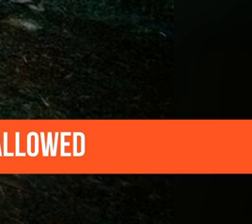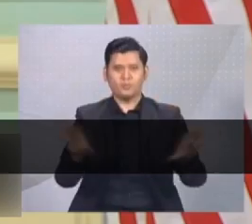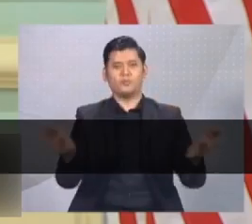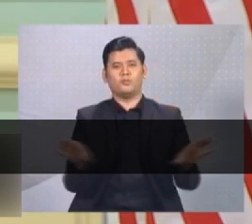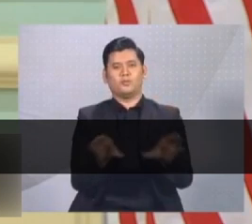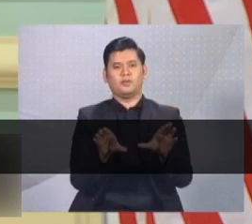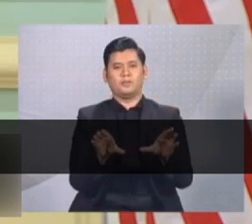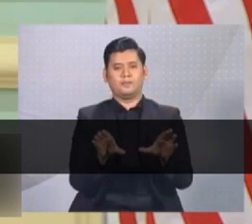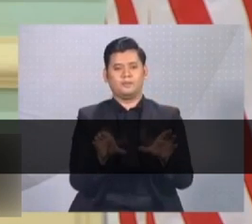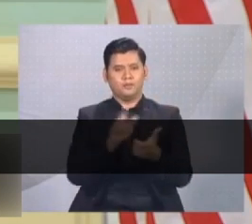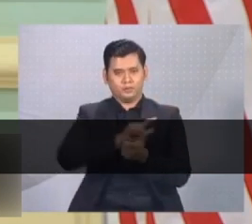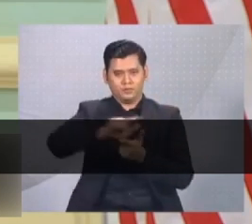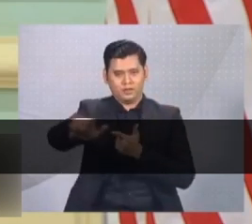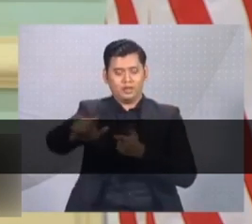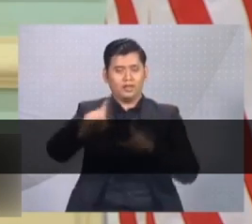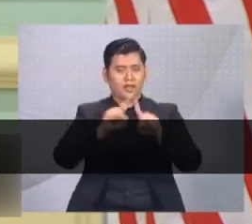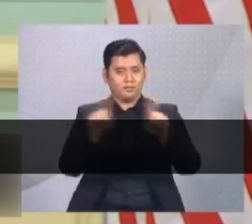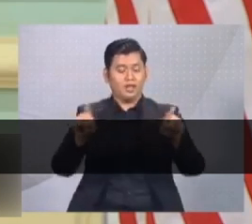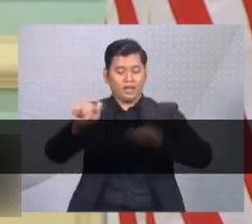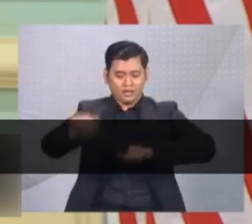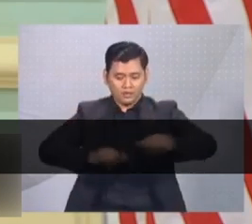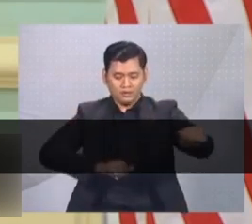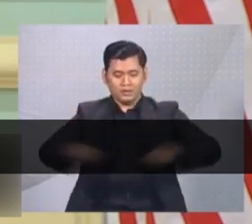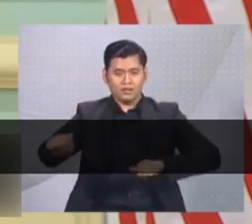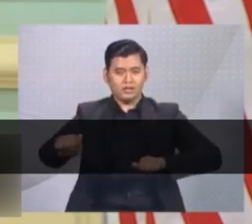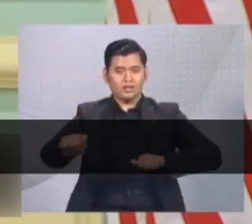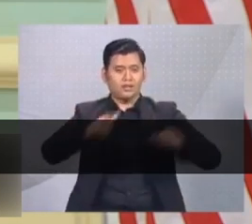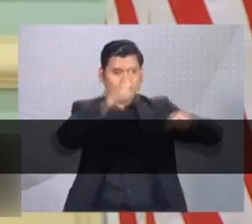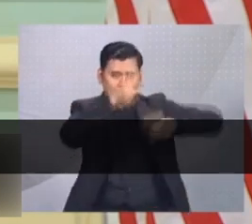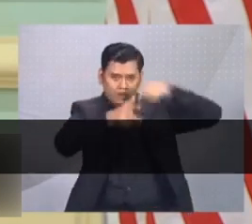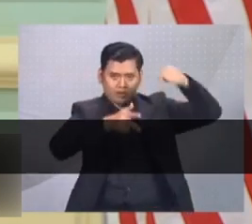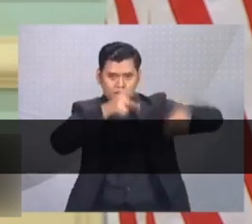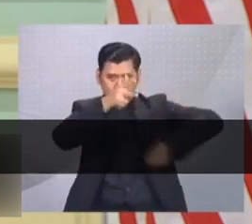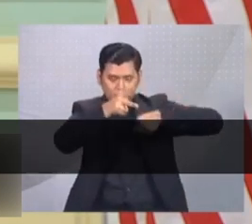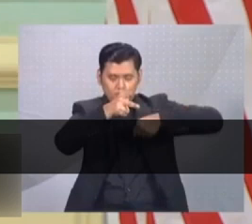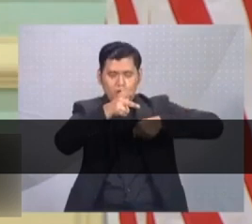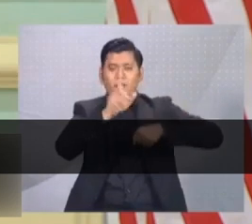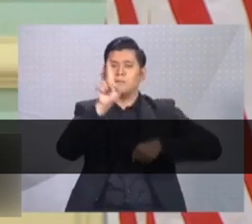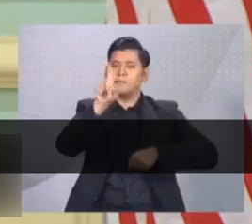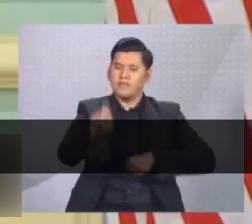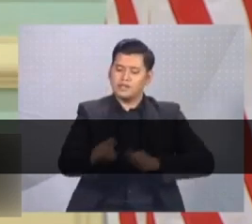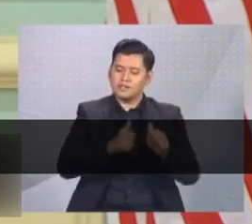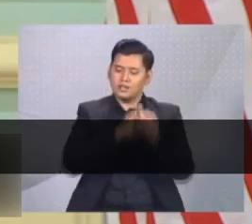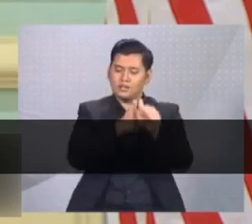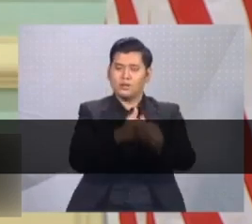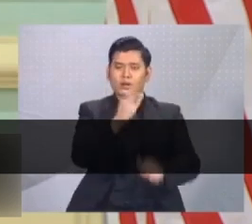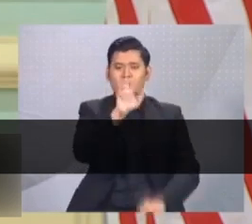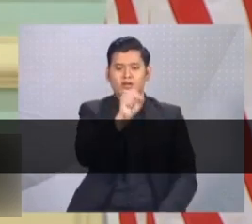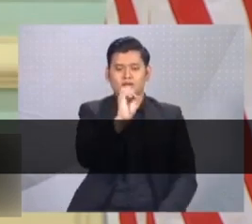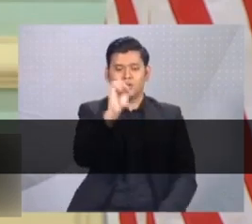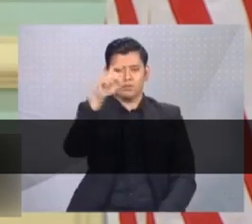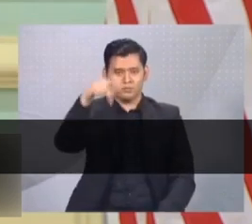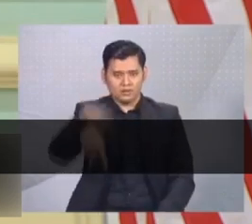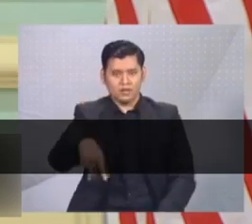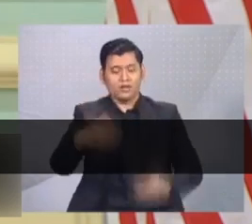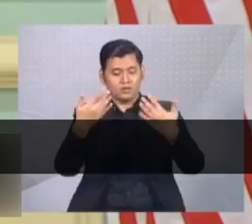procedures. Aktiviti penggambaran juga mestilah mematuhi setiap SOP yang telah pun